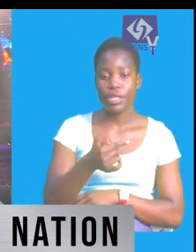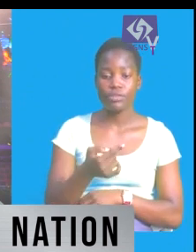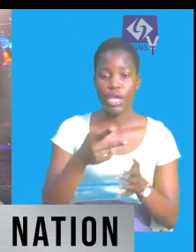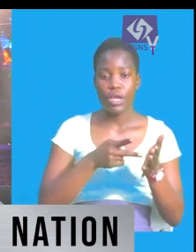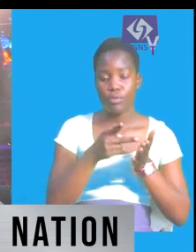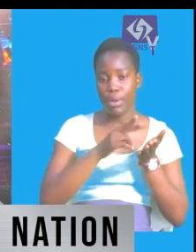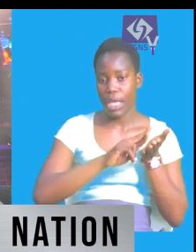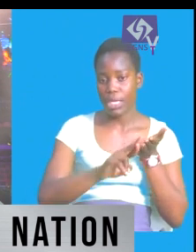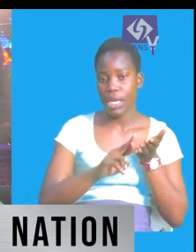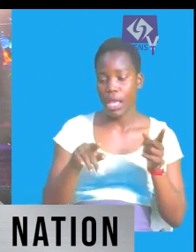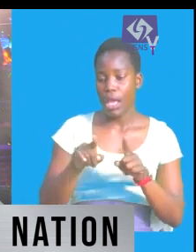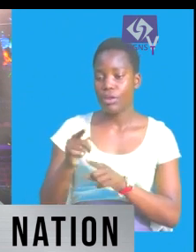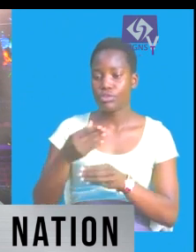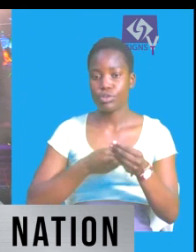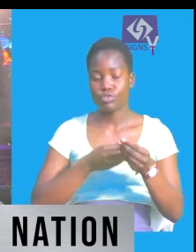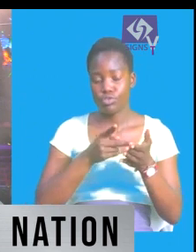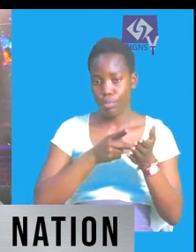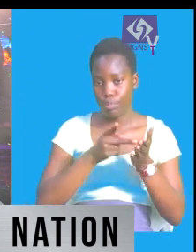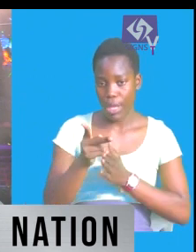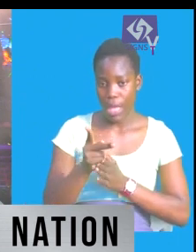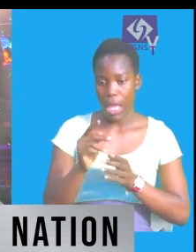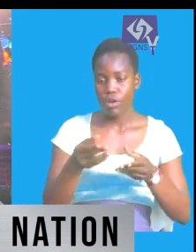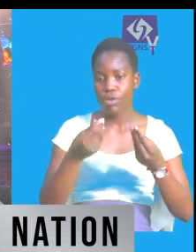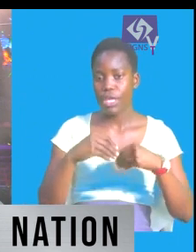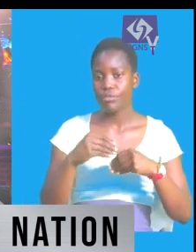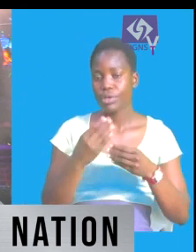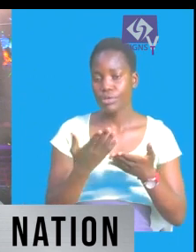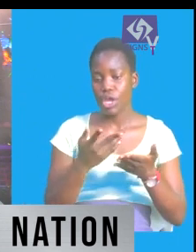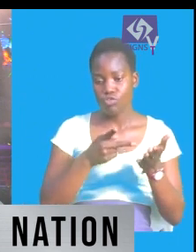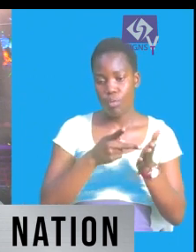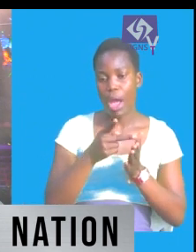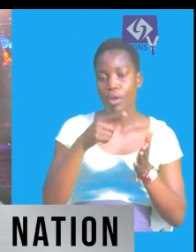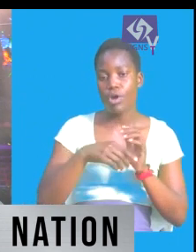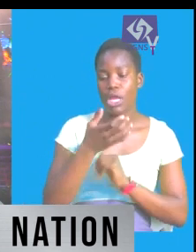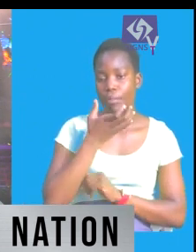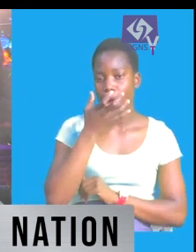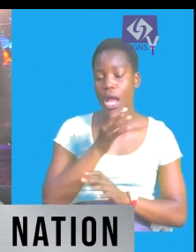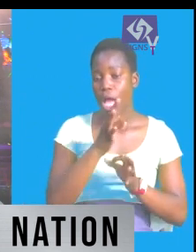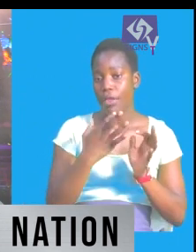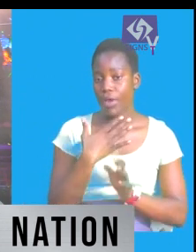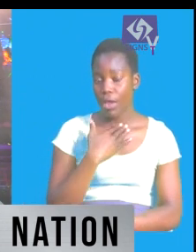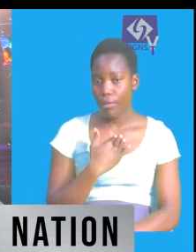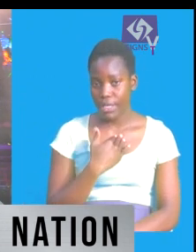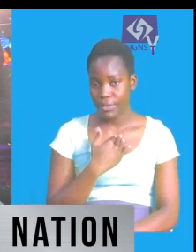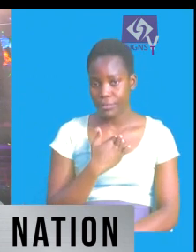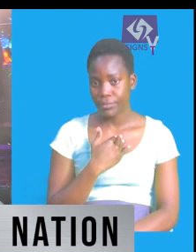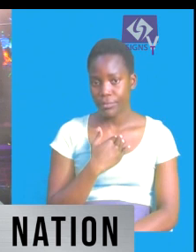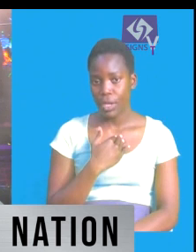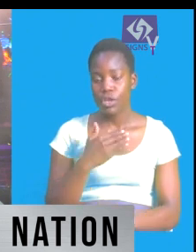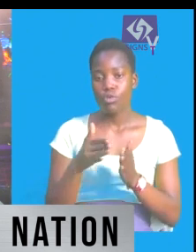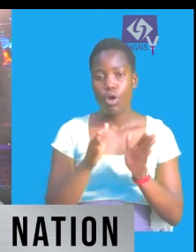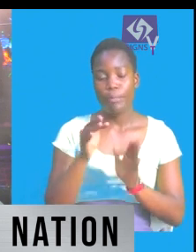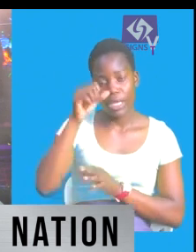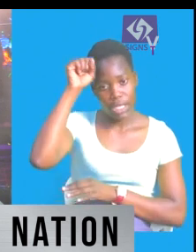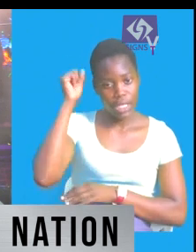rent, ninunue niweke stock, lakini unanipatia pesa ya kununua maembe. Kama nataka kufungua pesa ya kufungua kinyozi, wewe